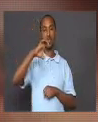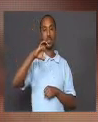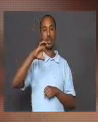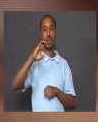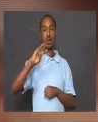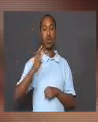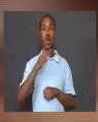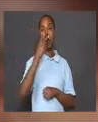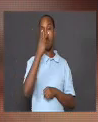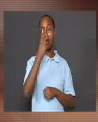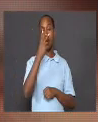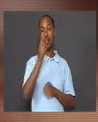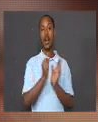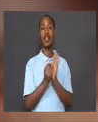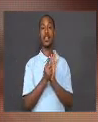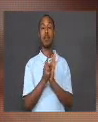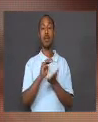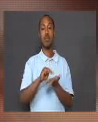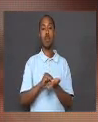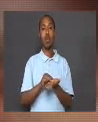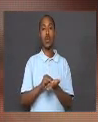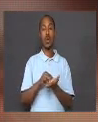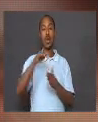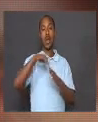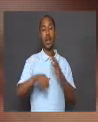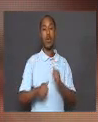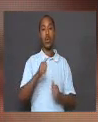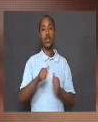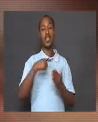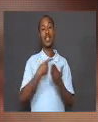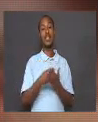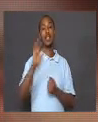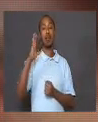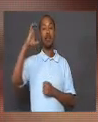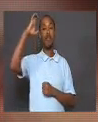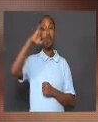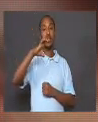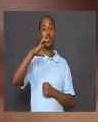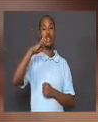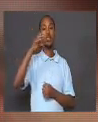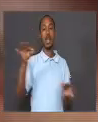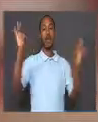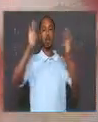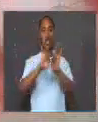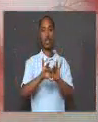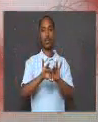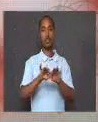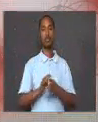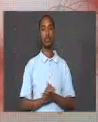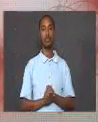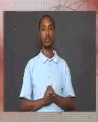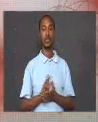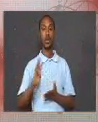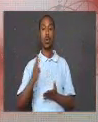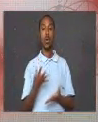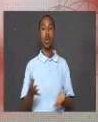will look at an example of molecules in which this type of force is important.